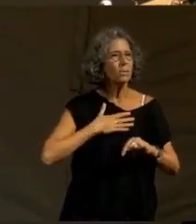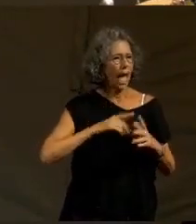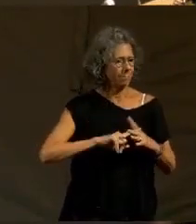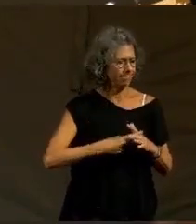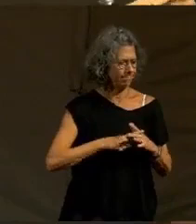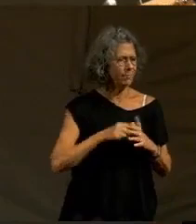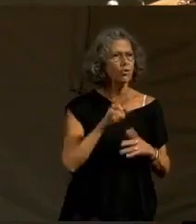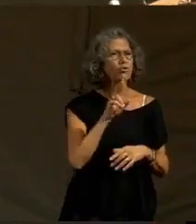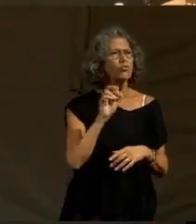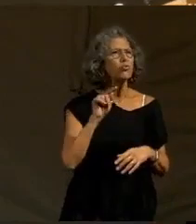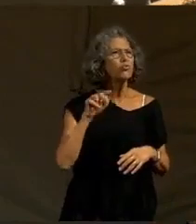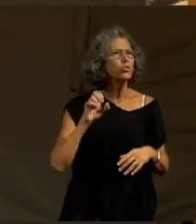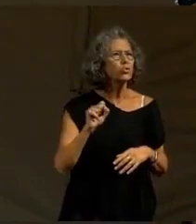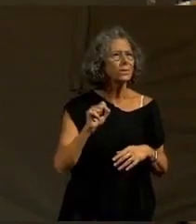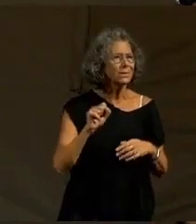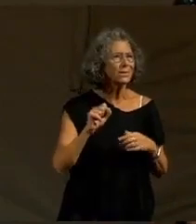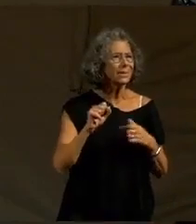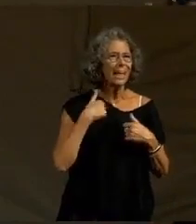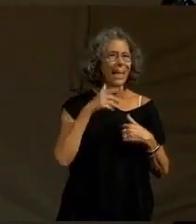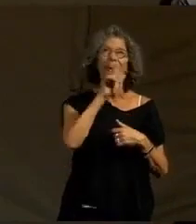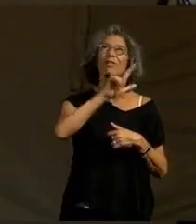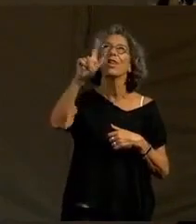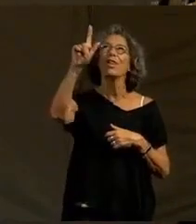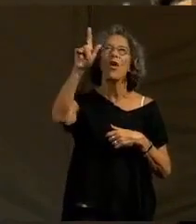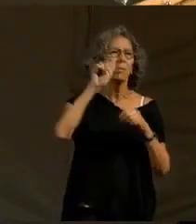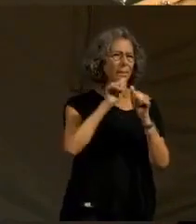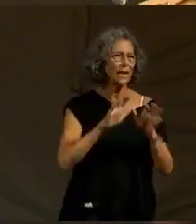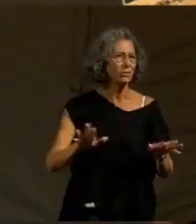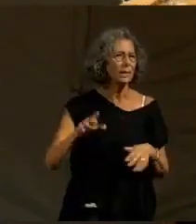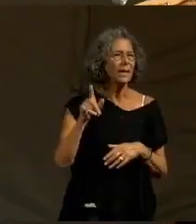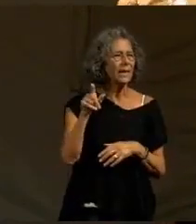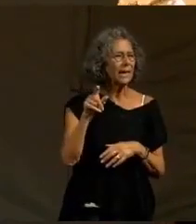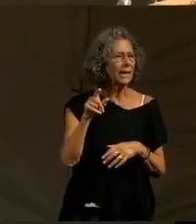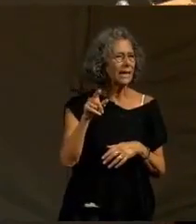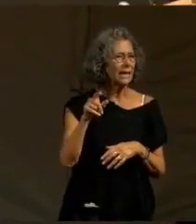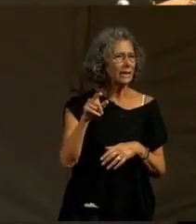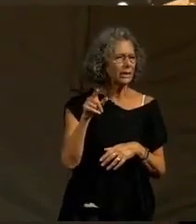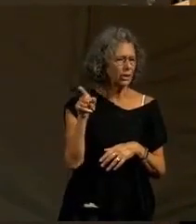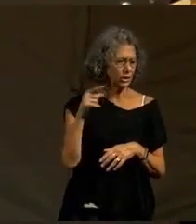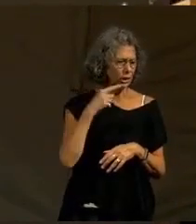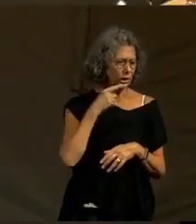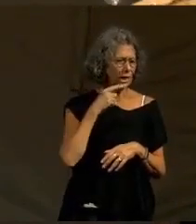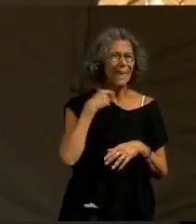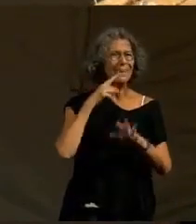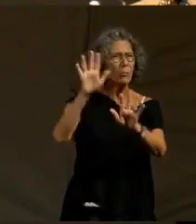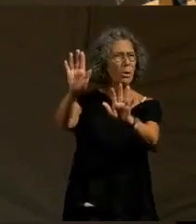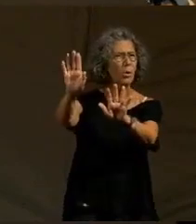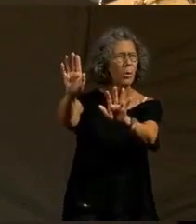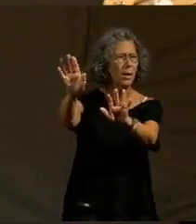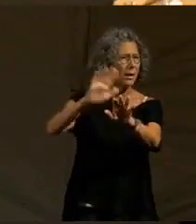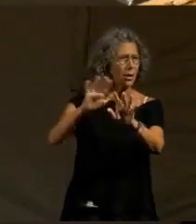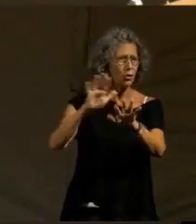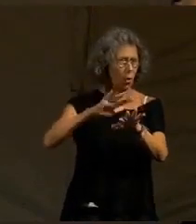Lord blessed me. I went all the way back. I said, baby, she said, what? I said, before you leave, what? She said,